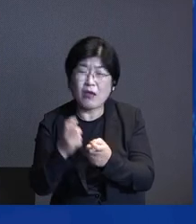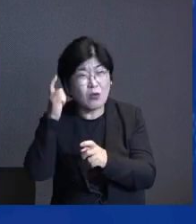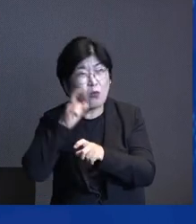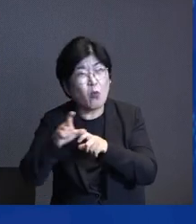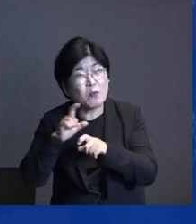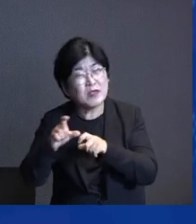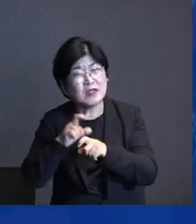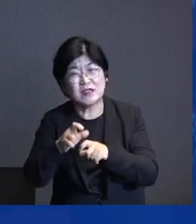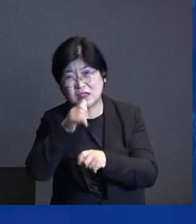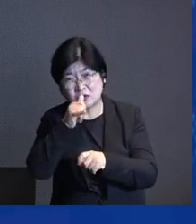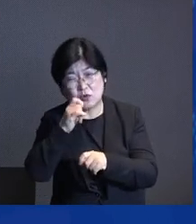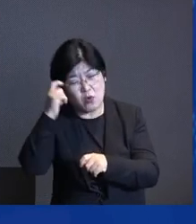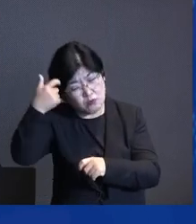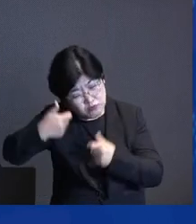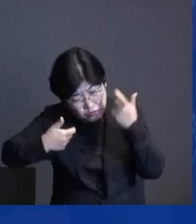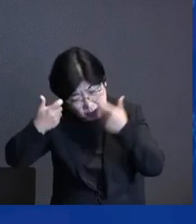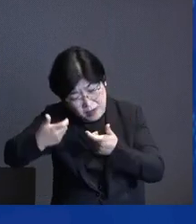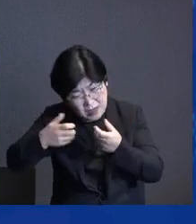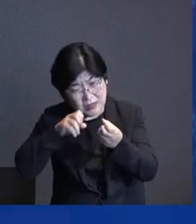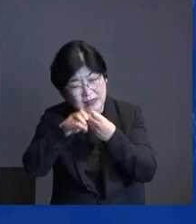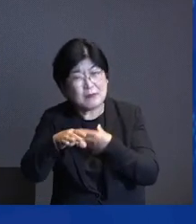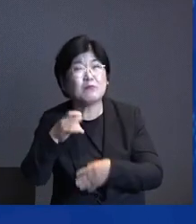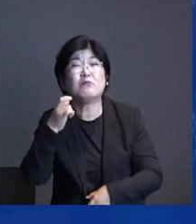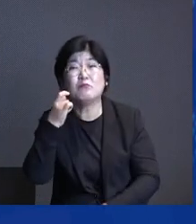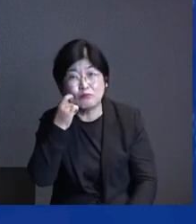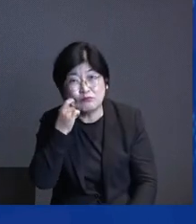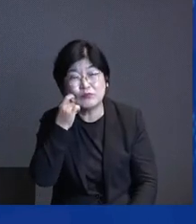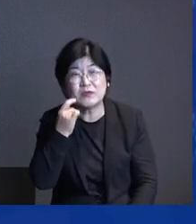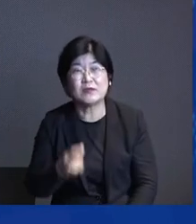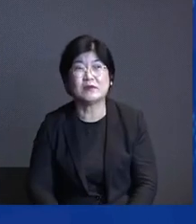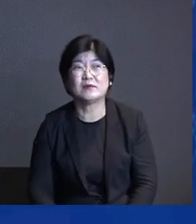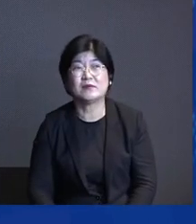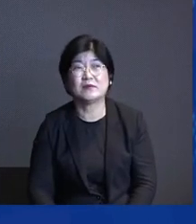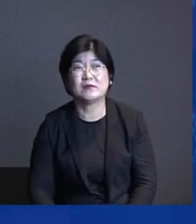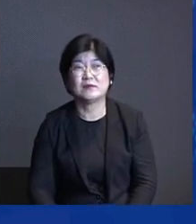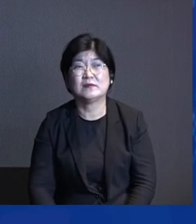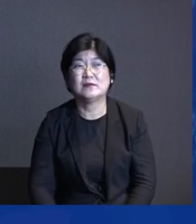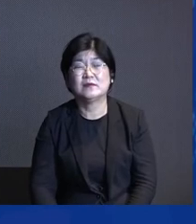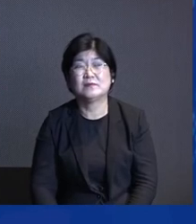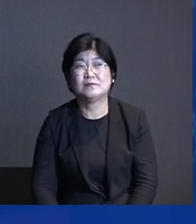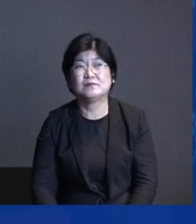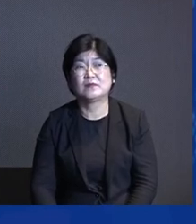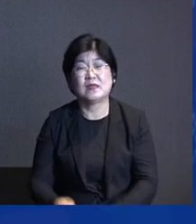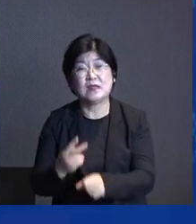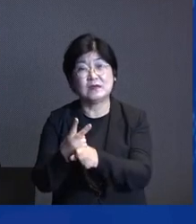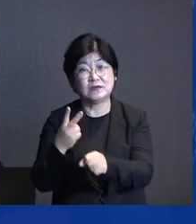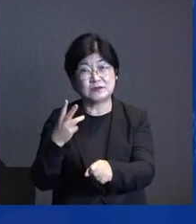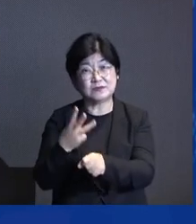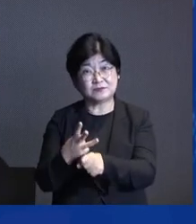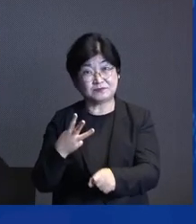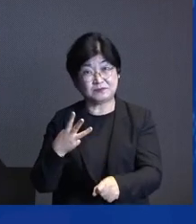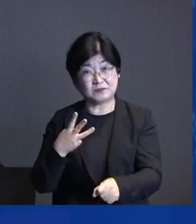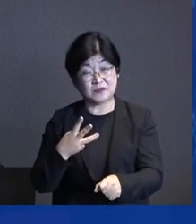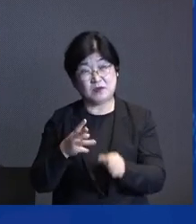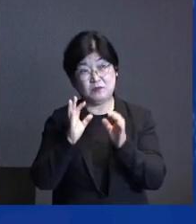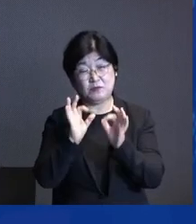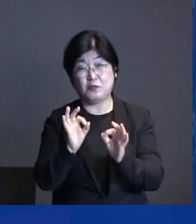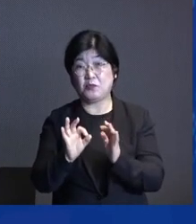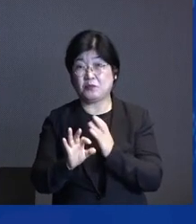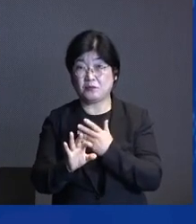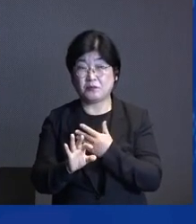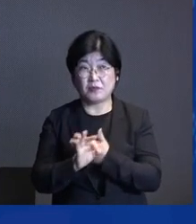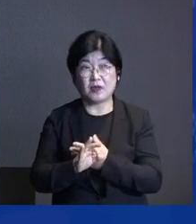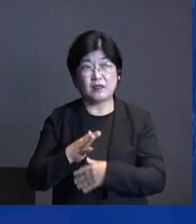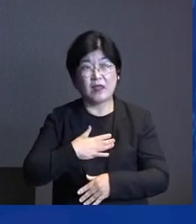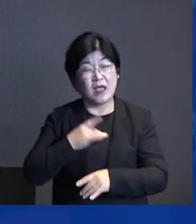long time. Until the 2-3 years ago, I did the research and